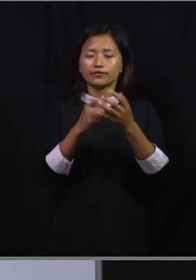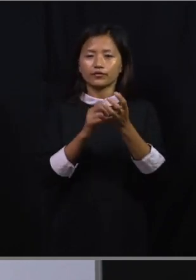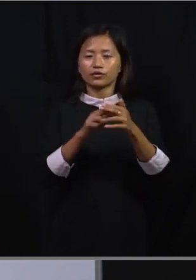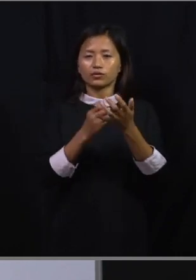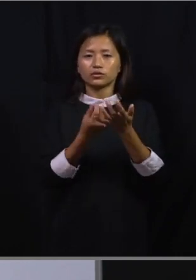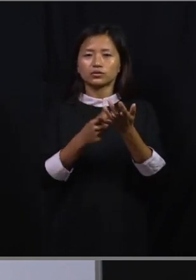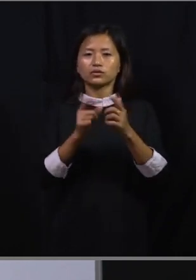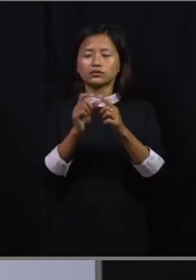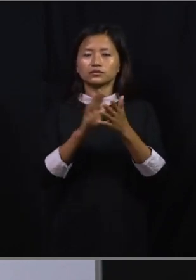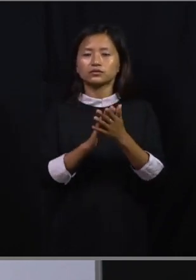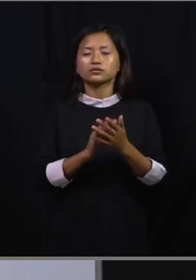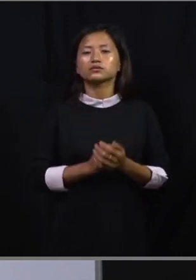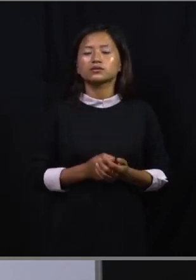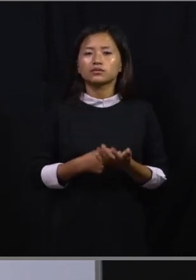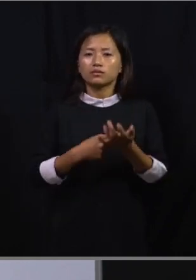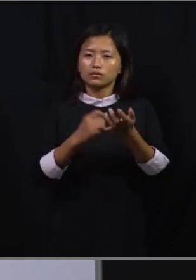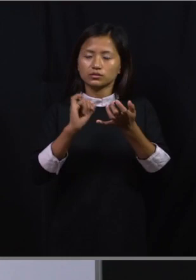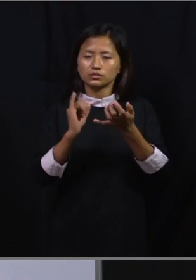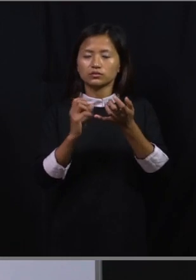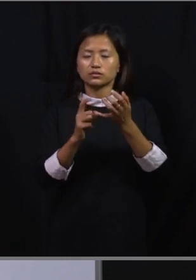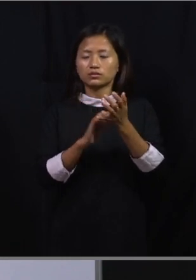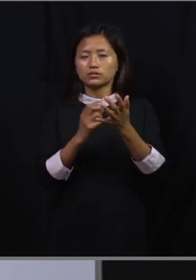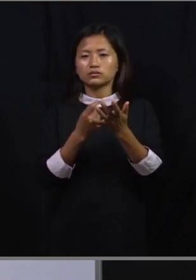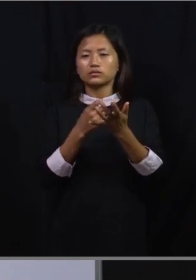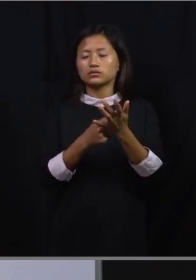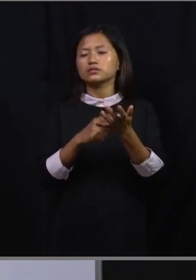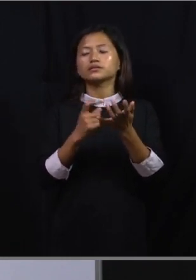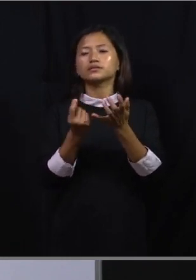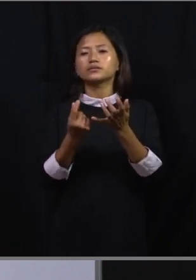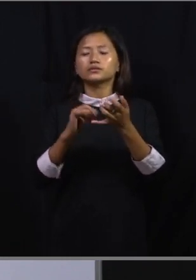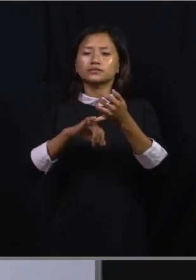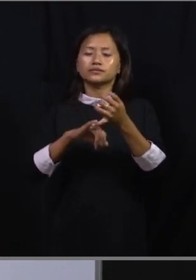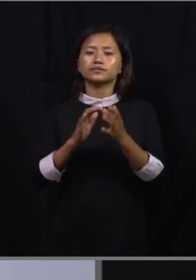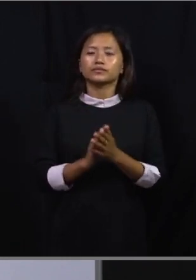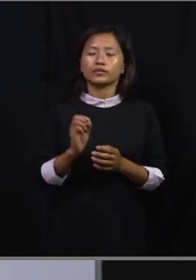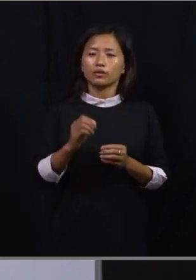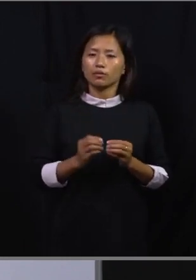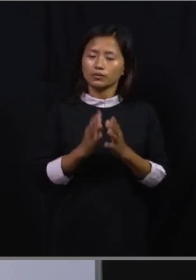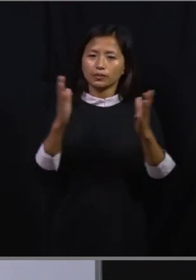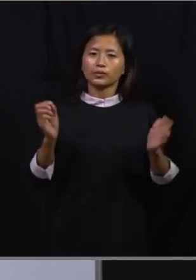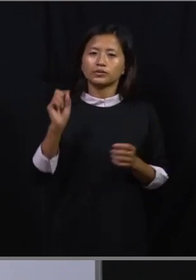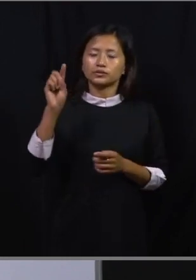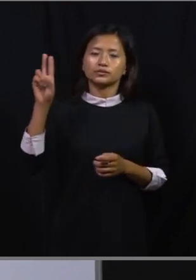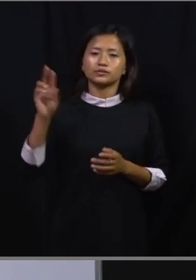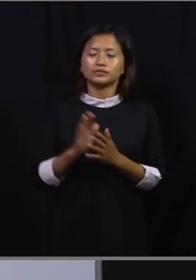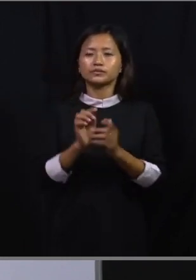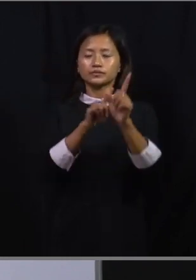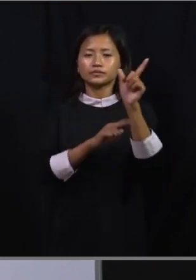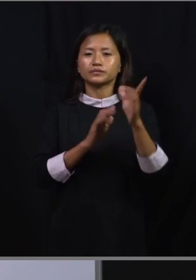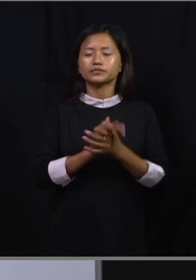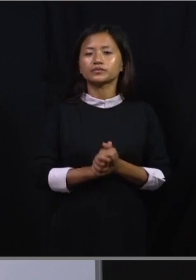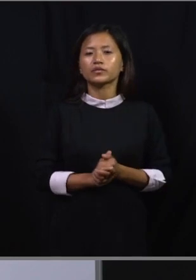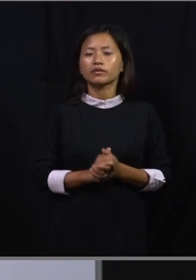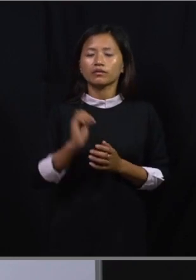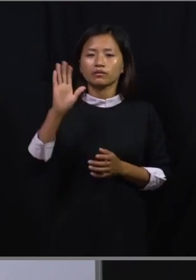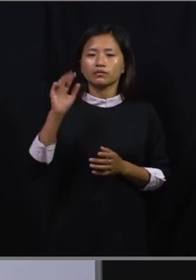So they favored and they voted the referendum, which allowed him to rule for another 12 more years. Okay, so these are the